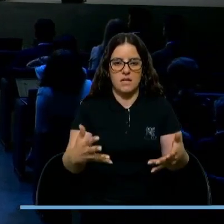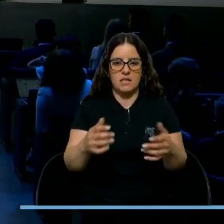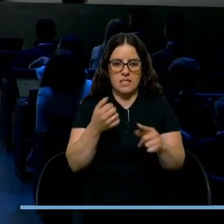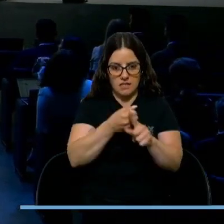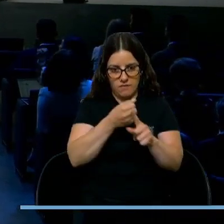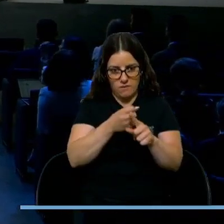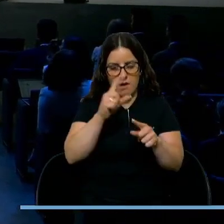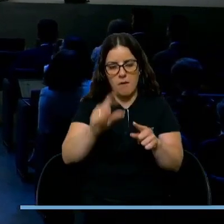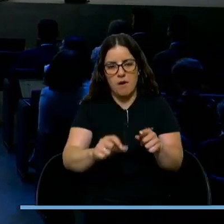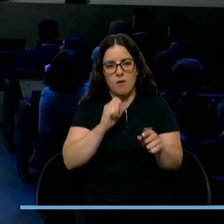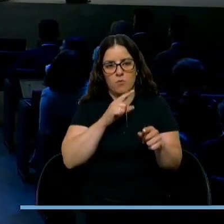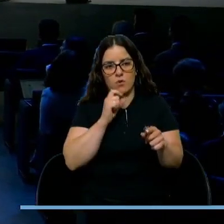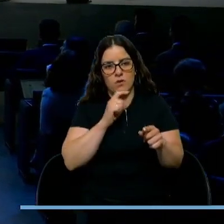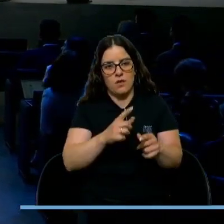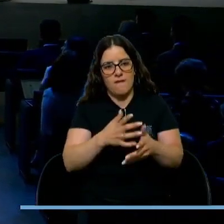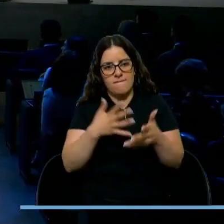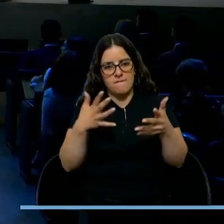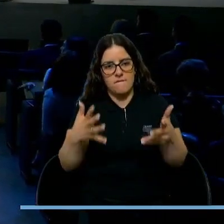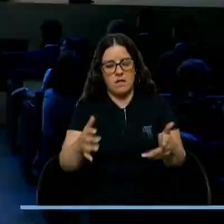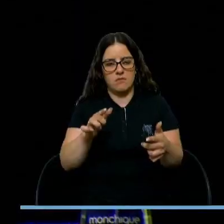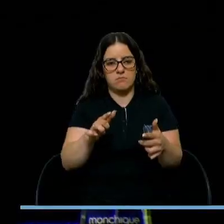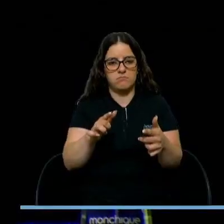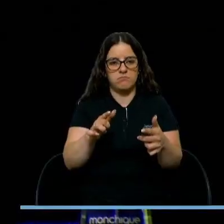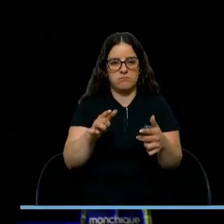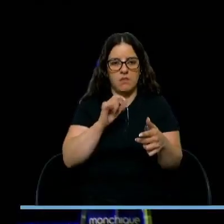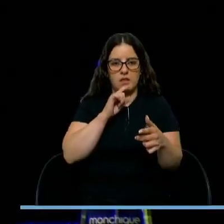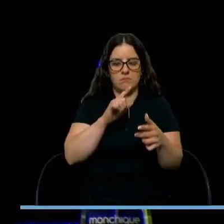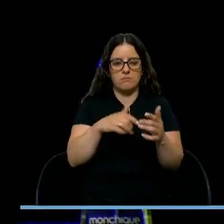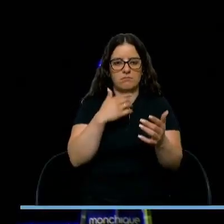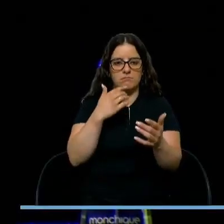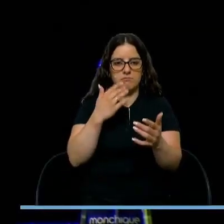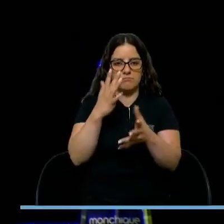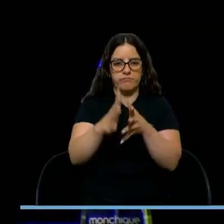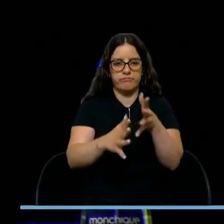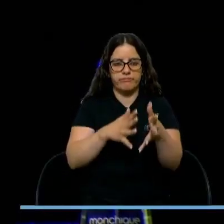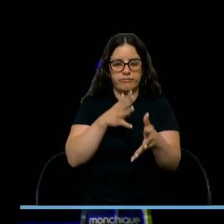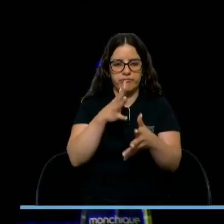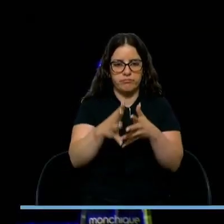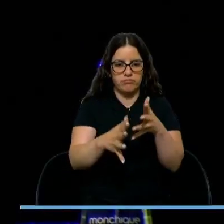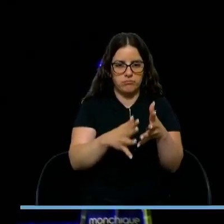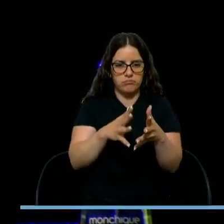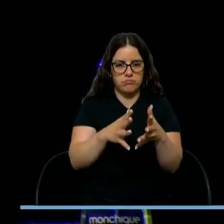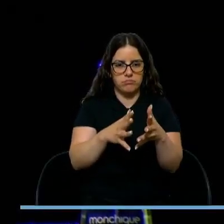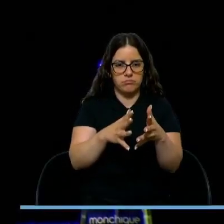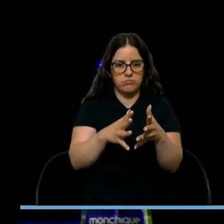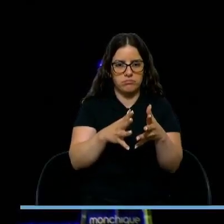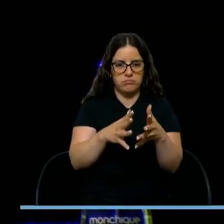an opportunity to be able to have industries